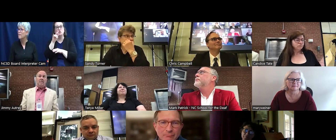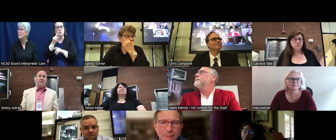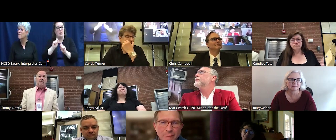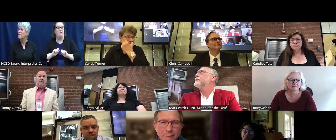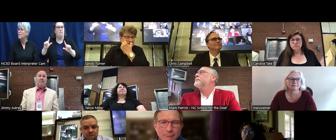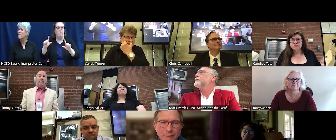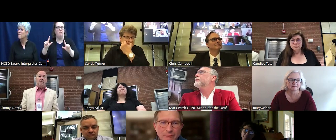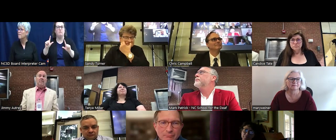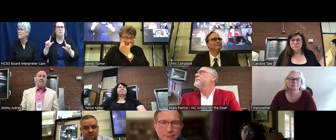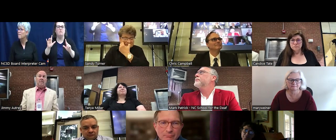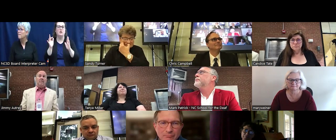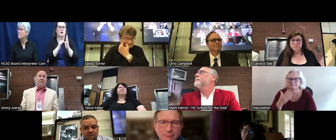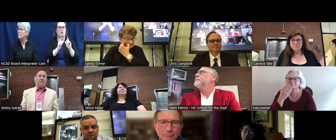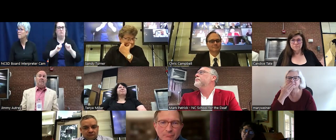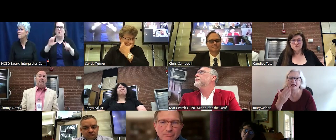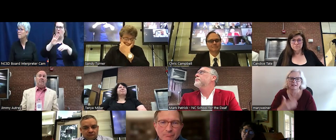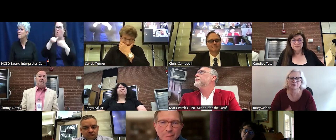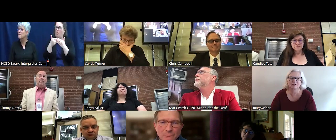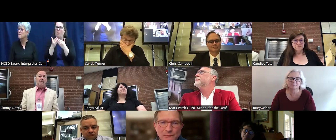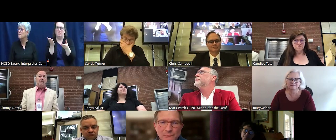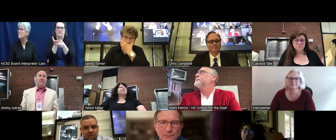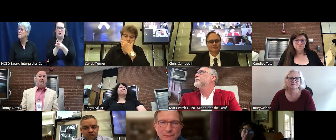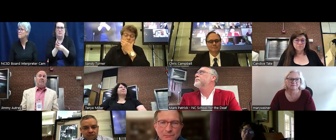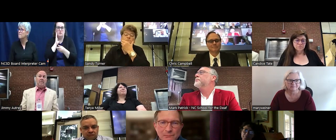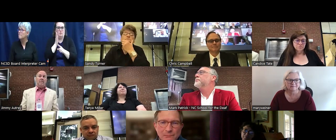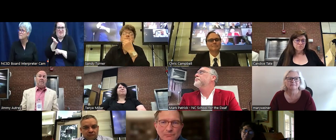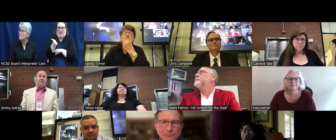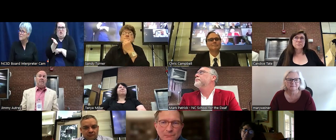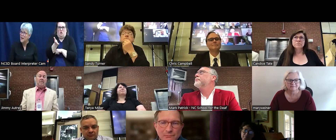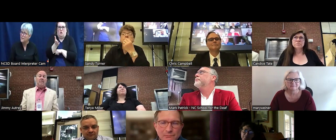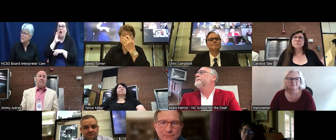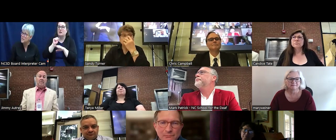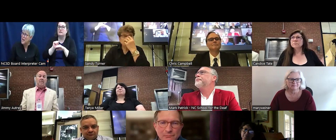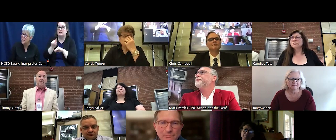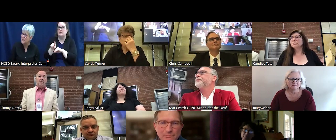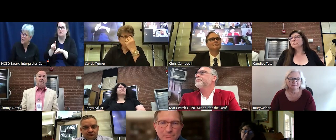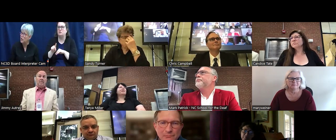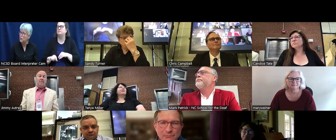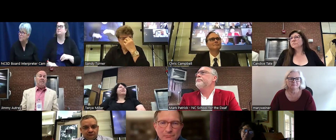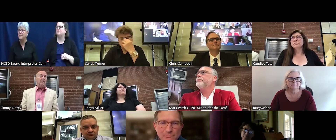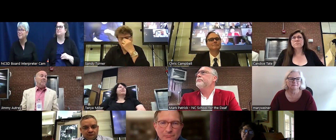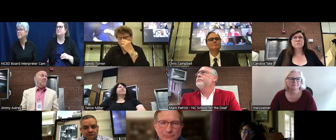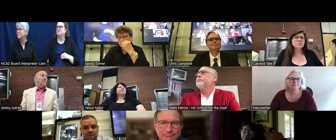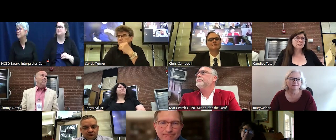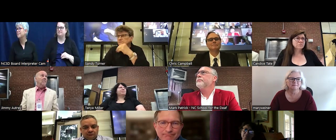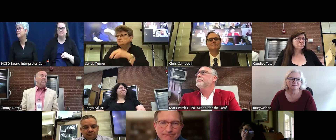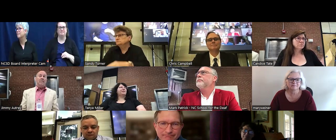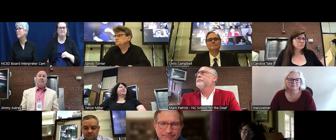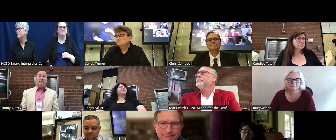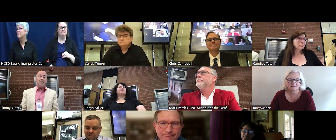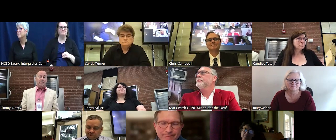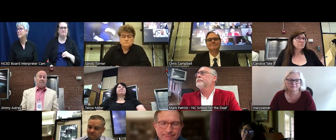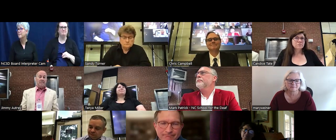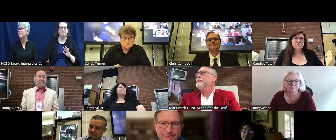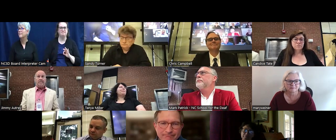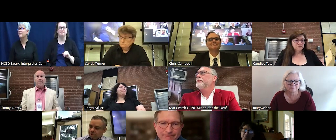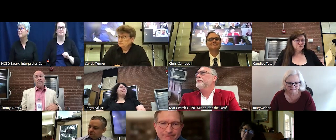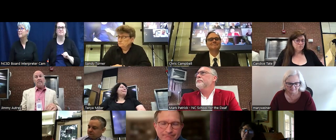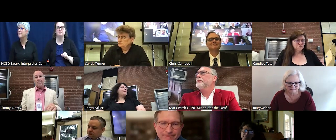be on the Google Drive, and I will send you a link to that, so you will have it. And this is Tammy. Thank you.